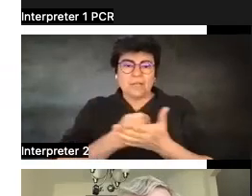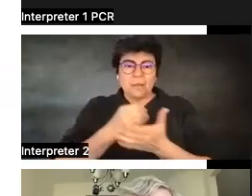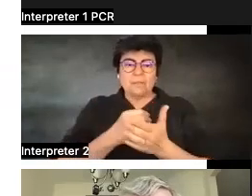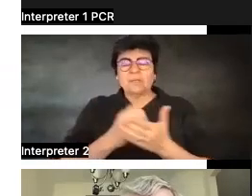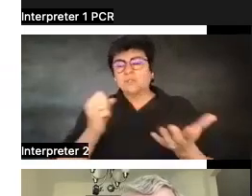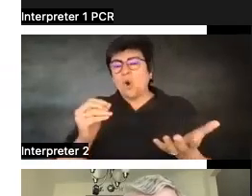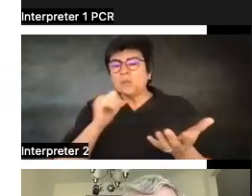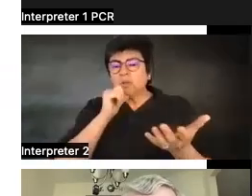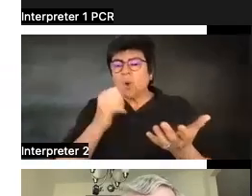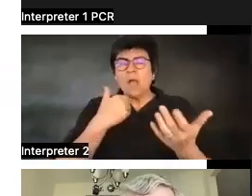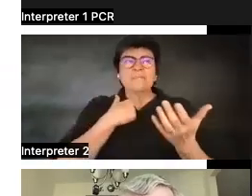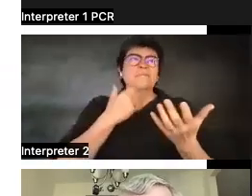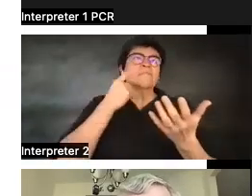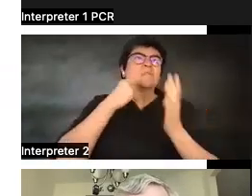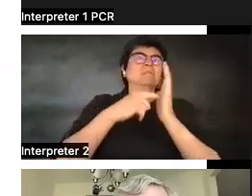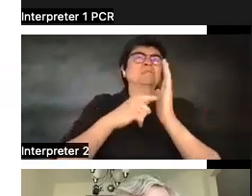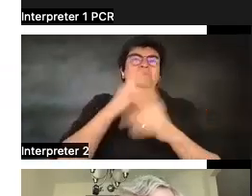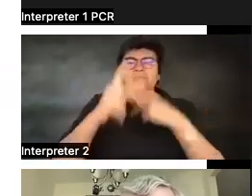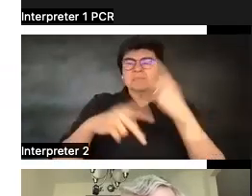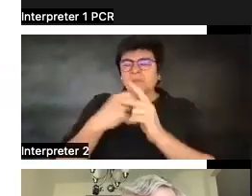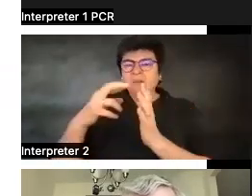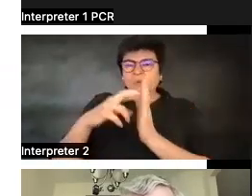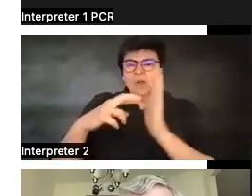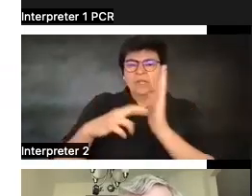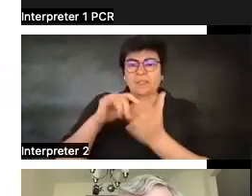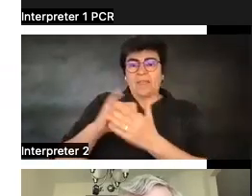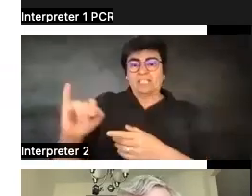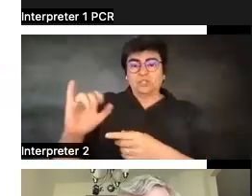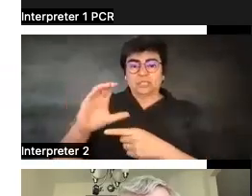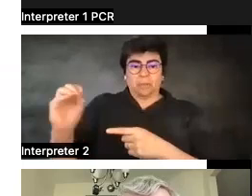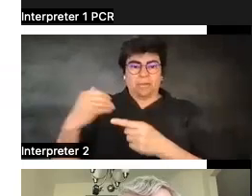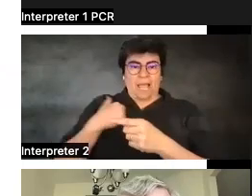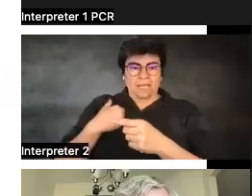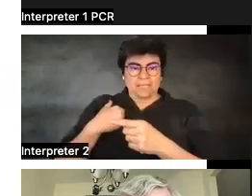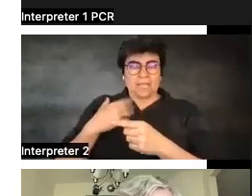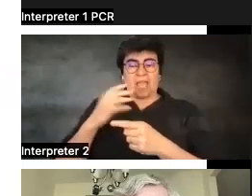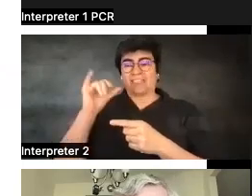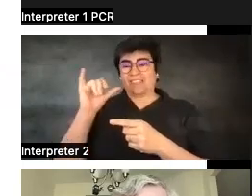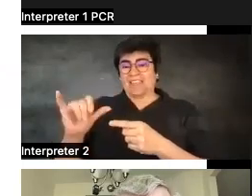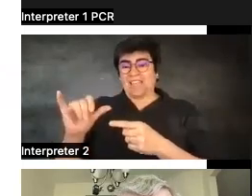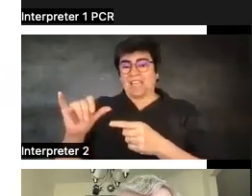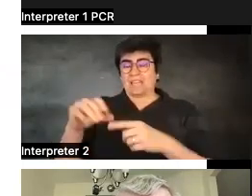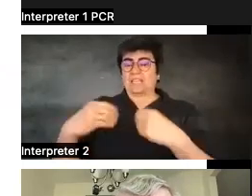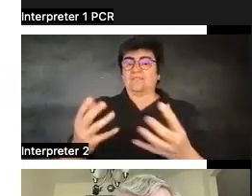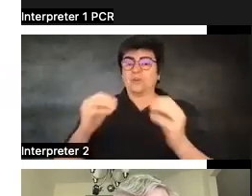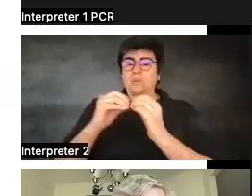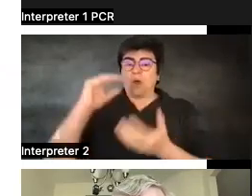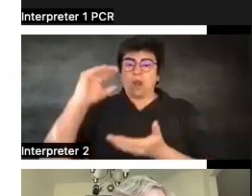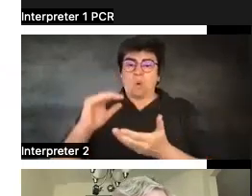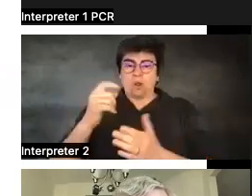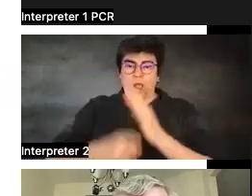have, for instance, the kind of regulation that an insurance company has, and that gives you much lower